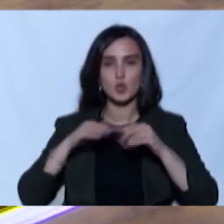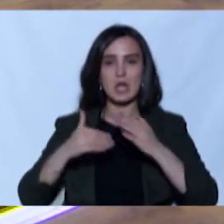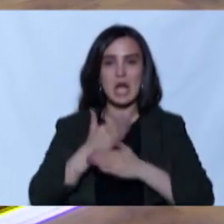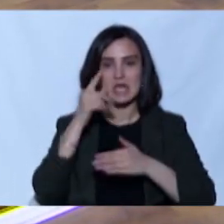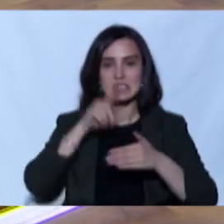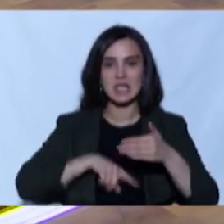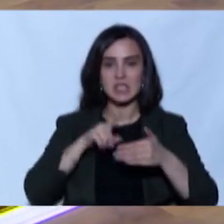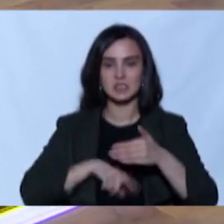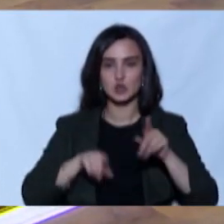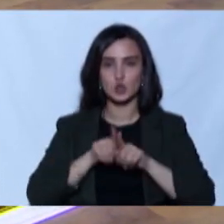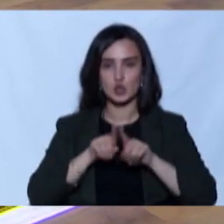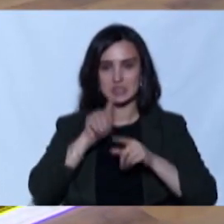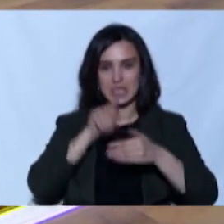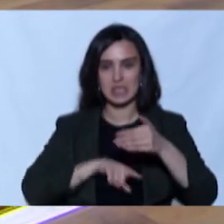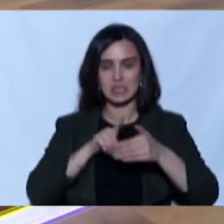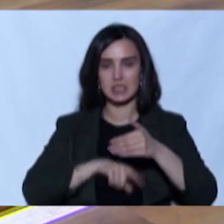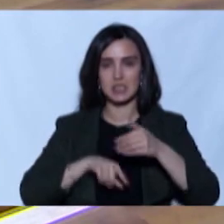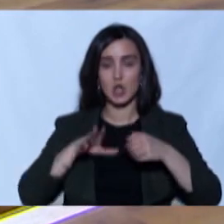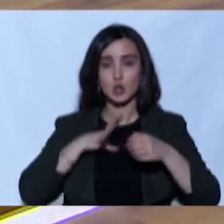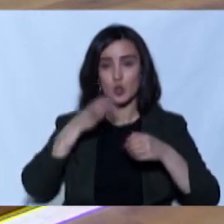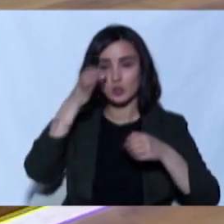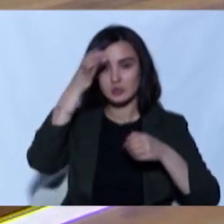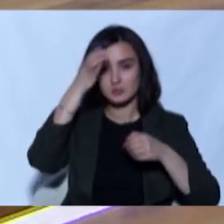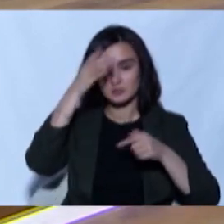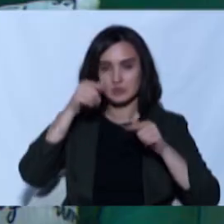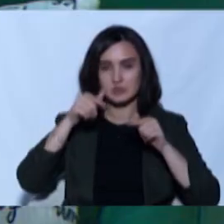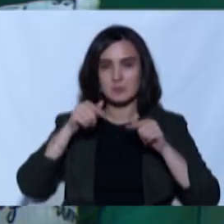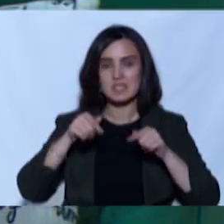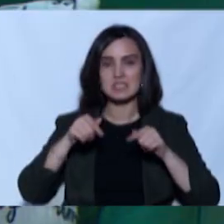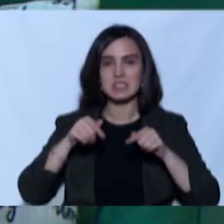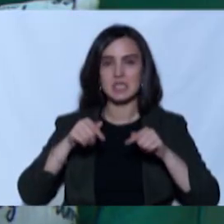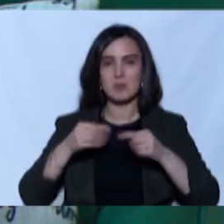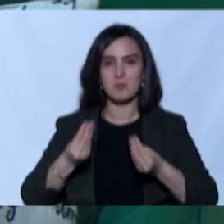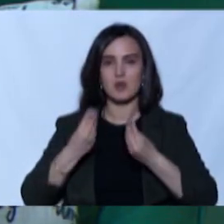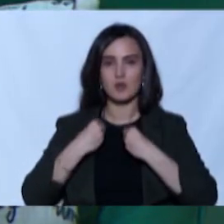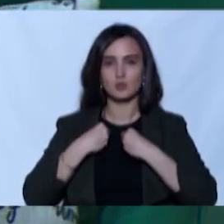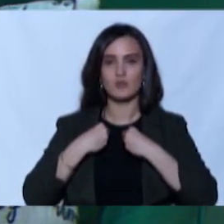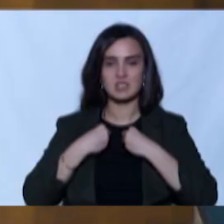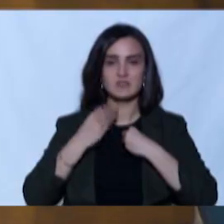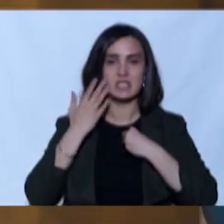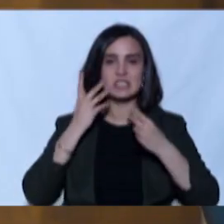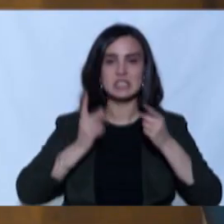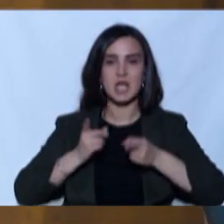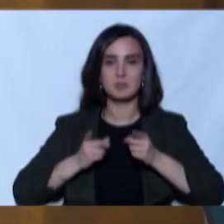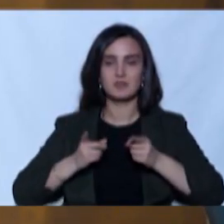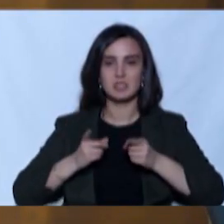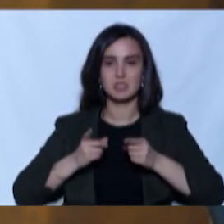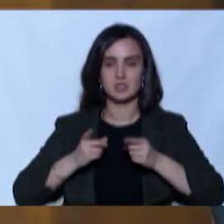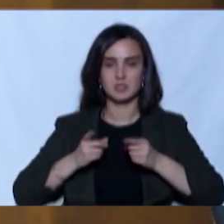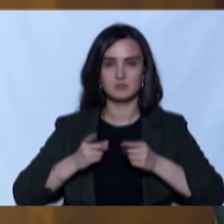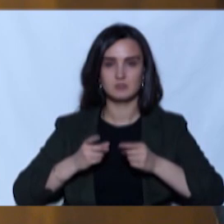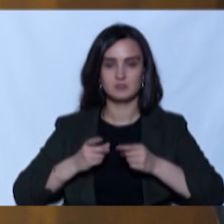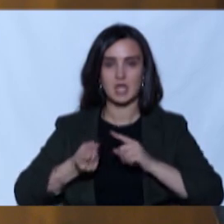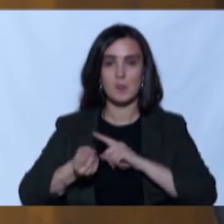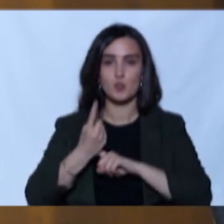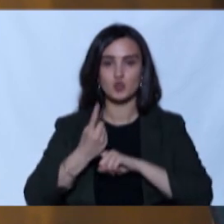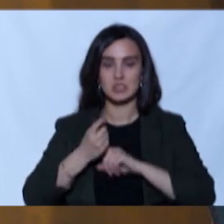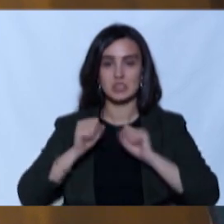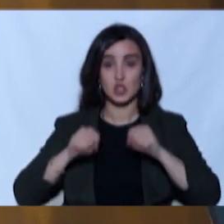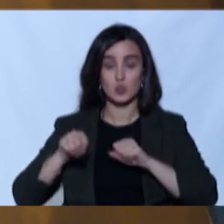religion, that science was reliable and could give us truth. There were many writers, in fact, at that